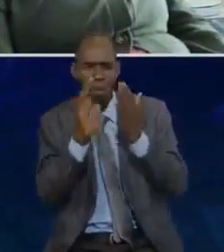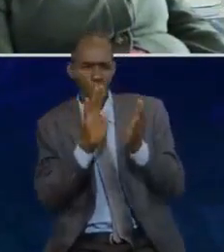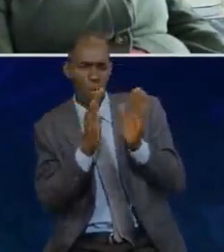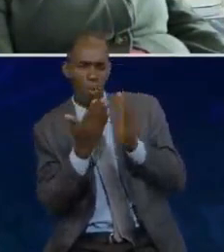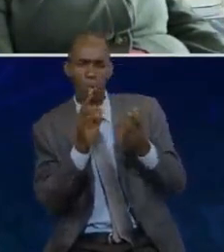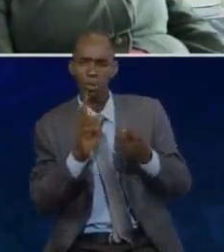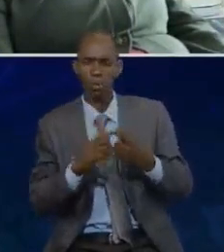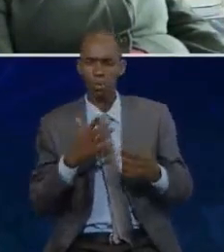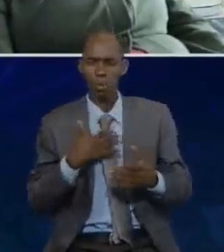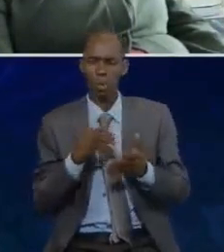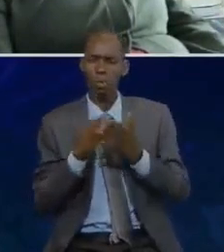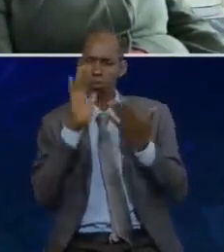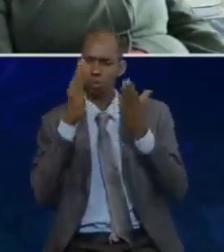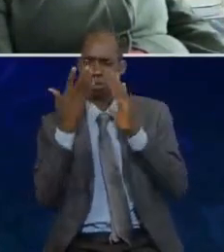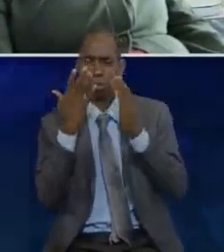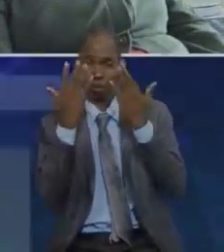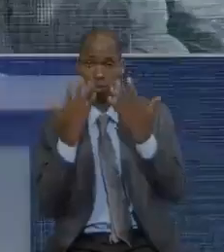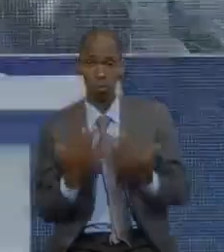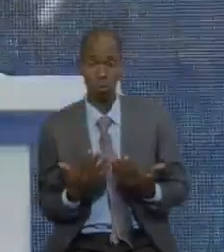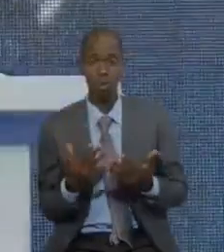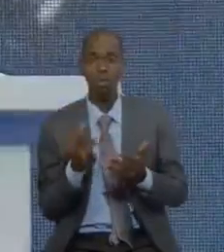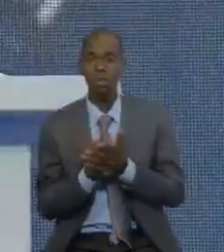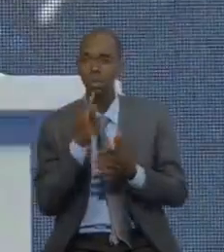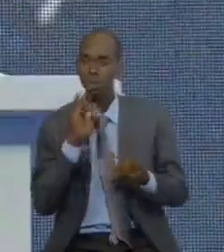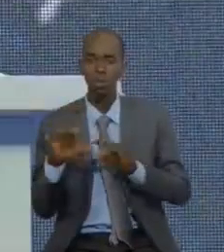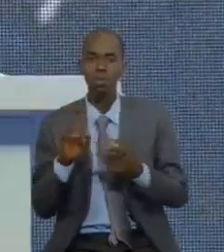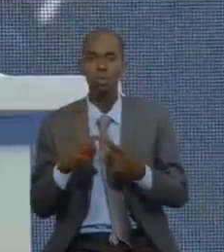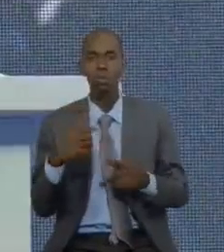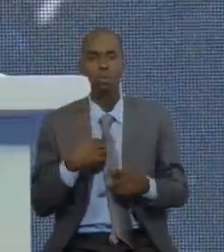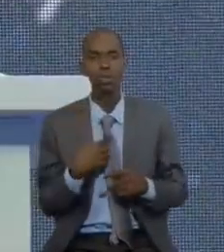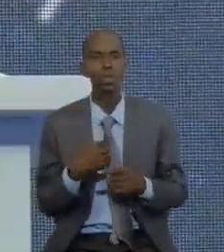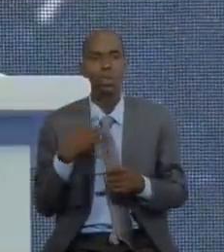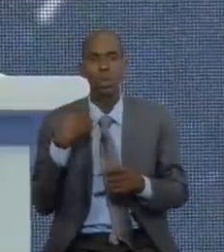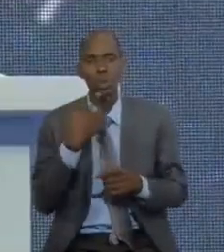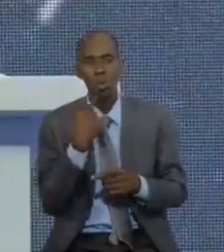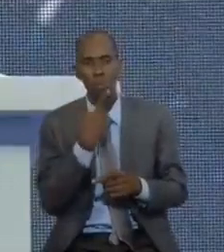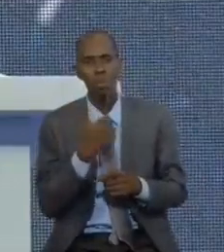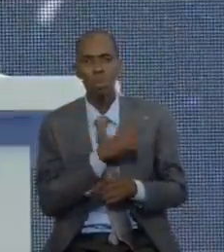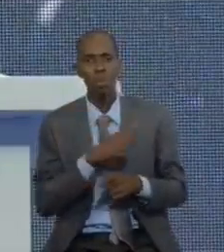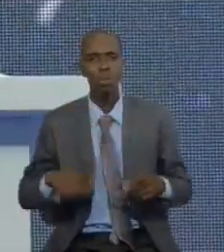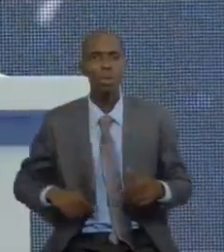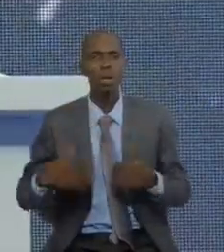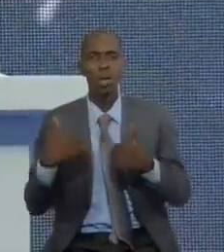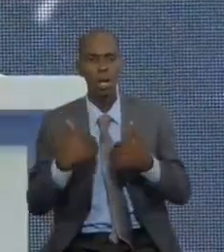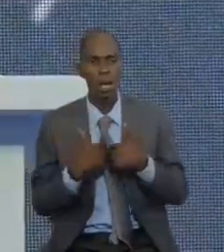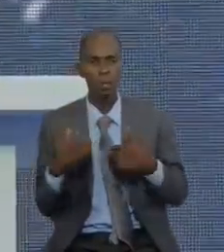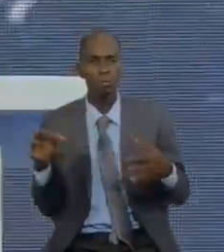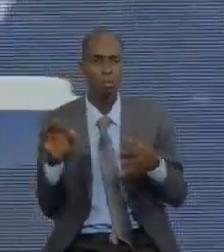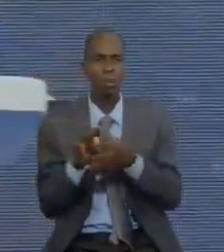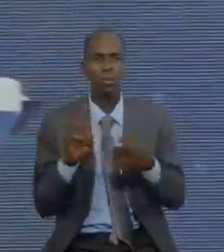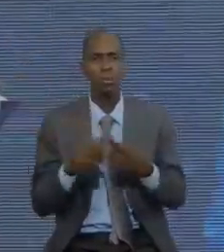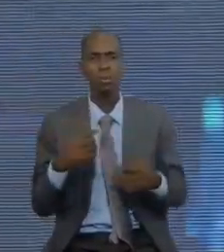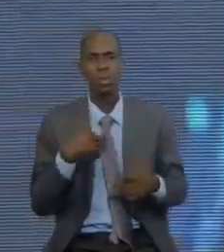me. Wherewith the Lord has afflicted me in the day of his